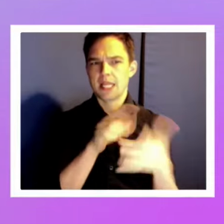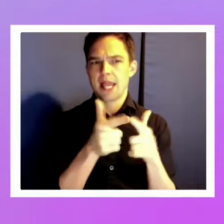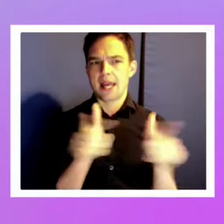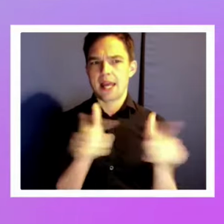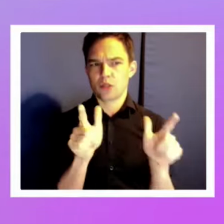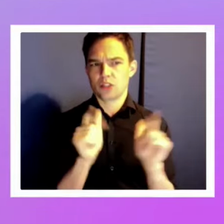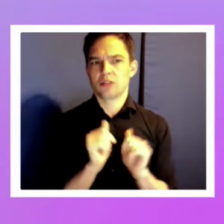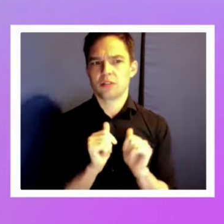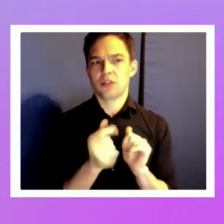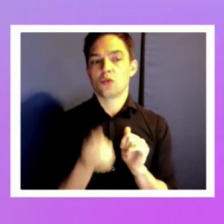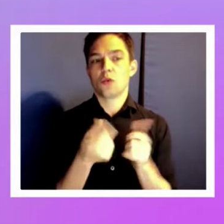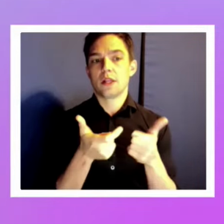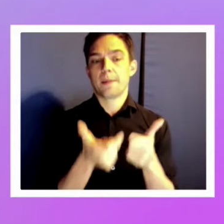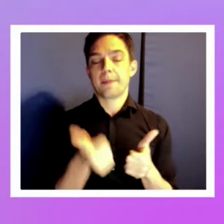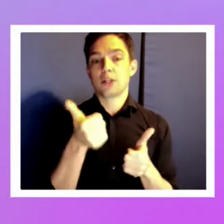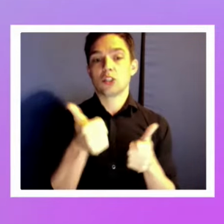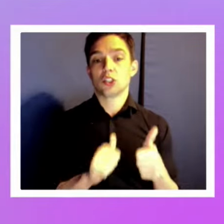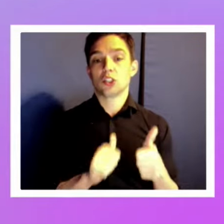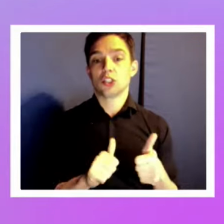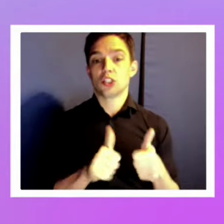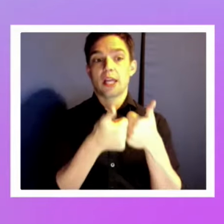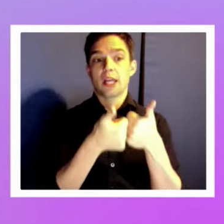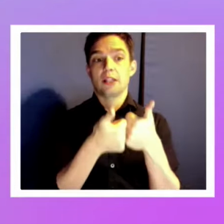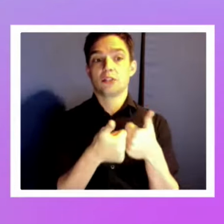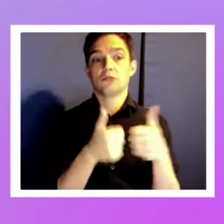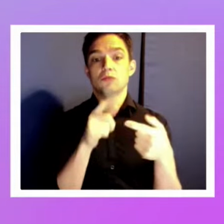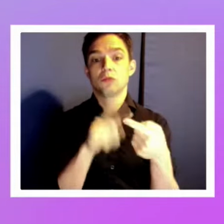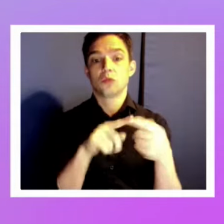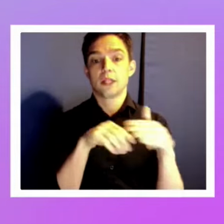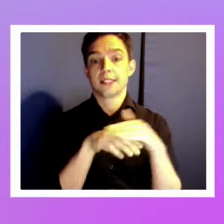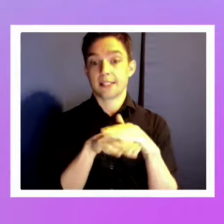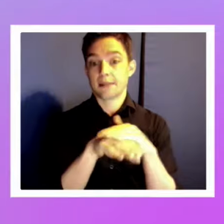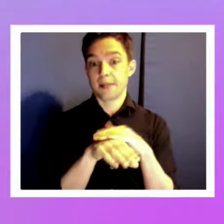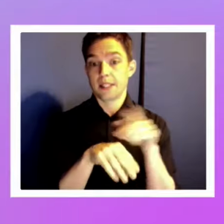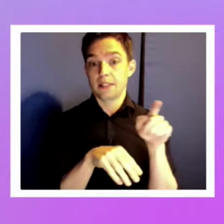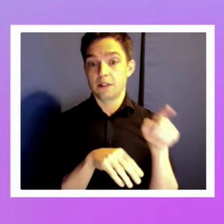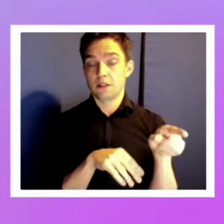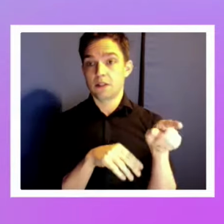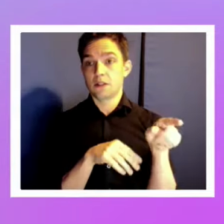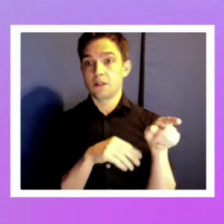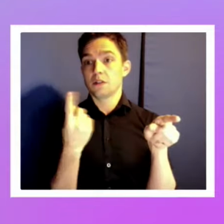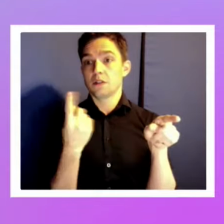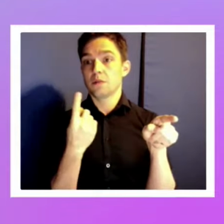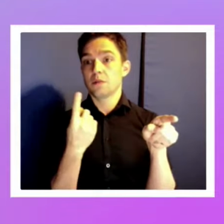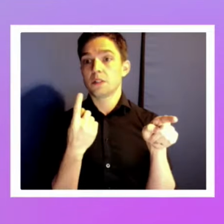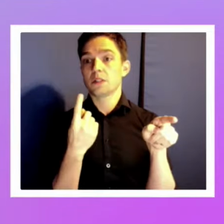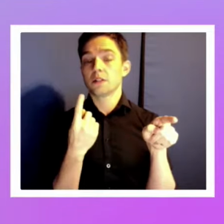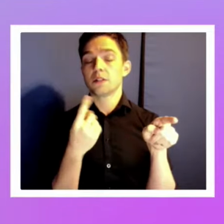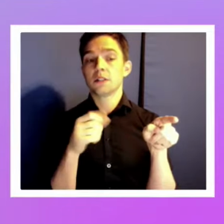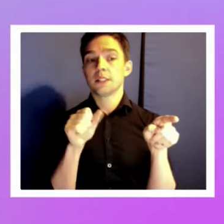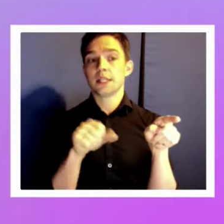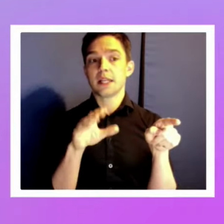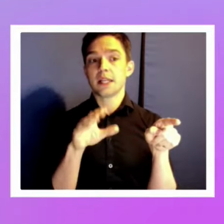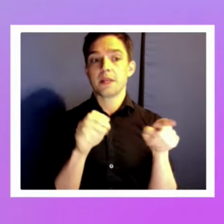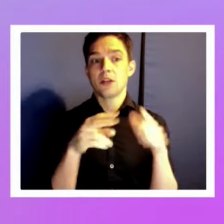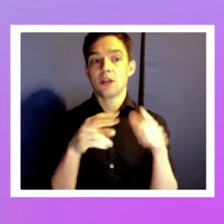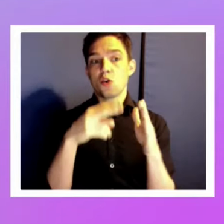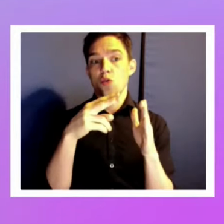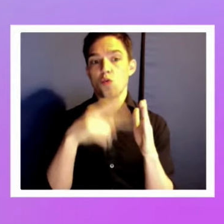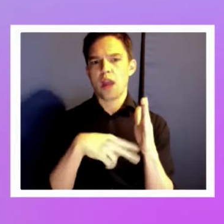greater challenges in accessibility is if something can be read in more than one